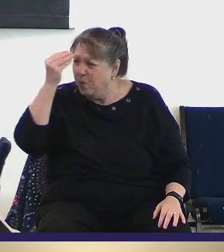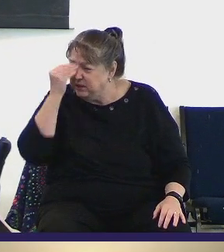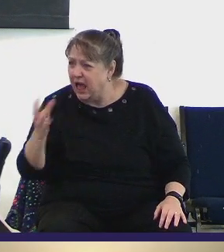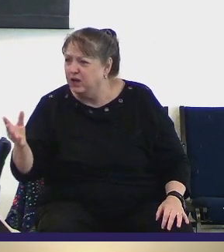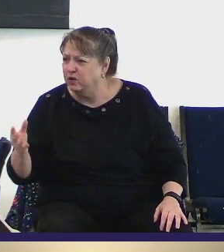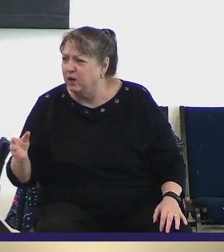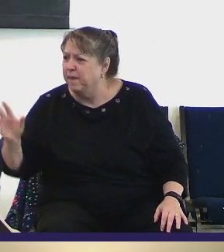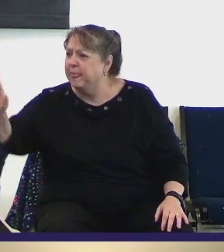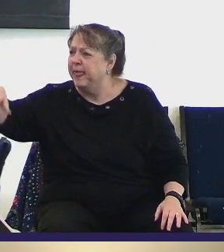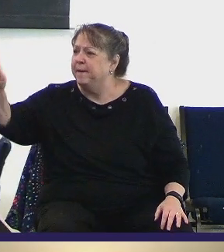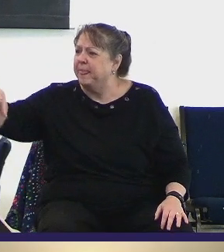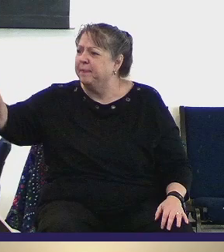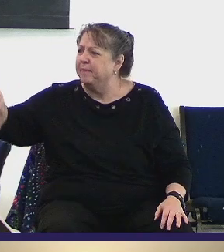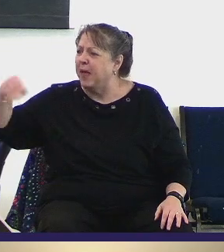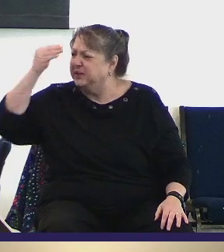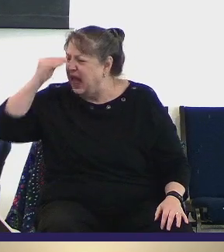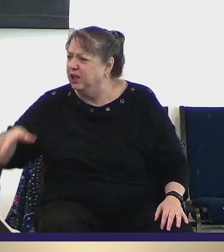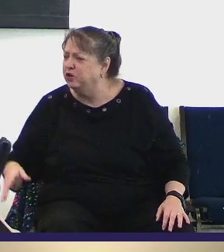guys,